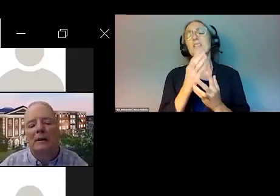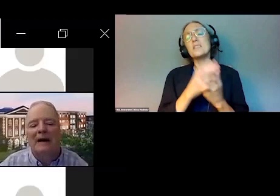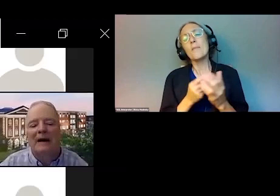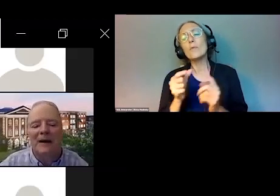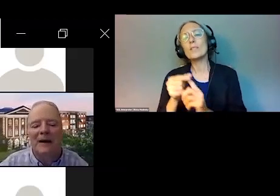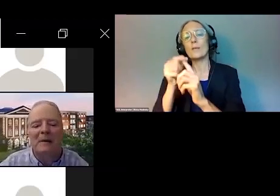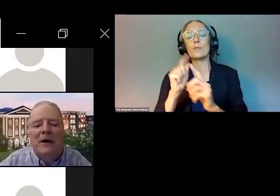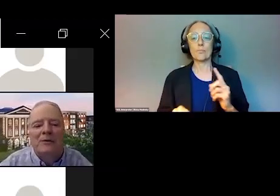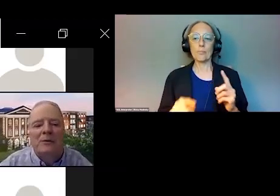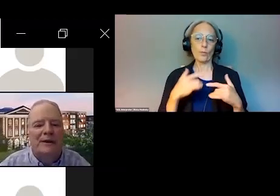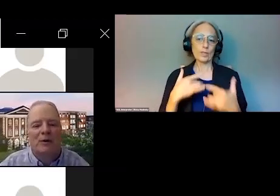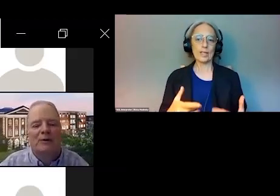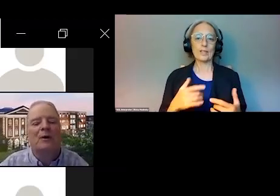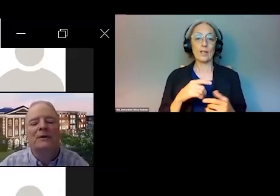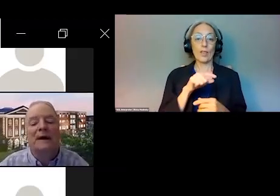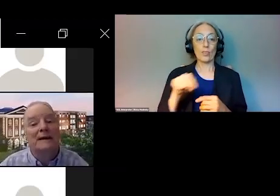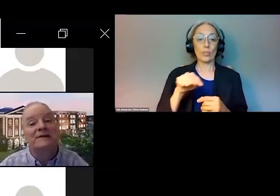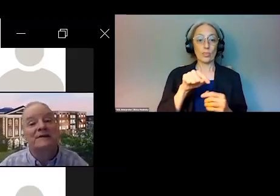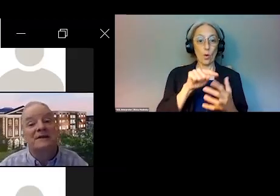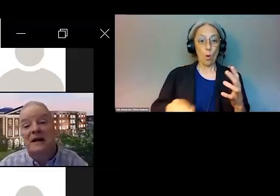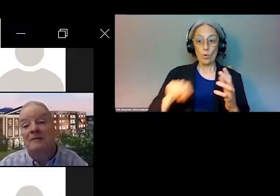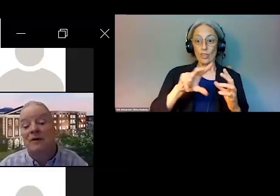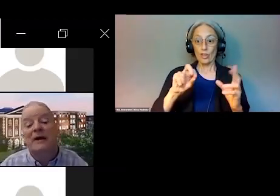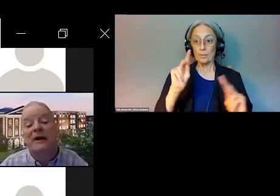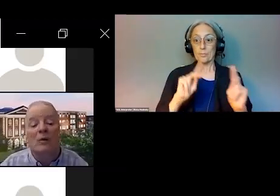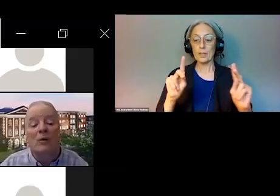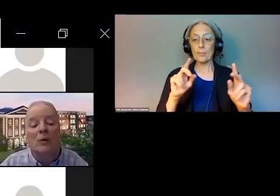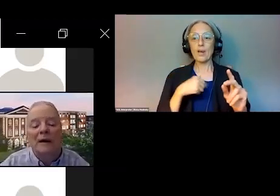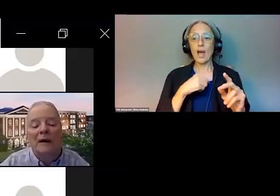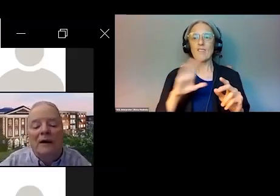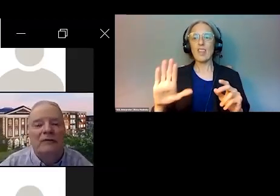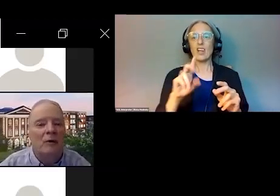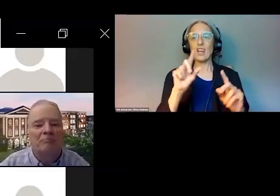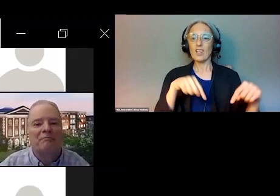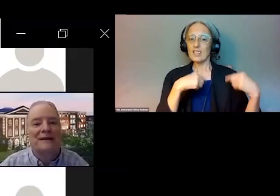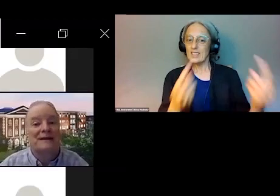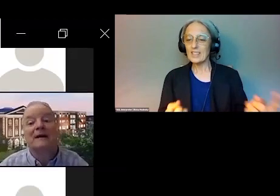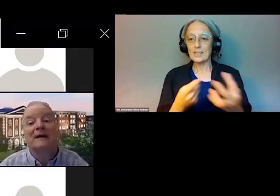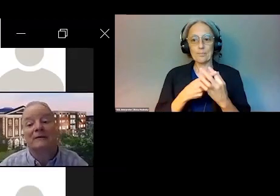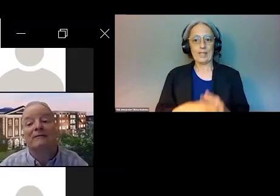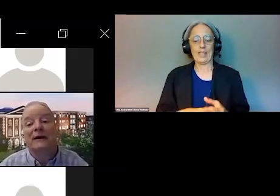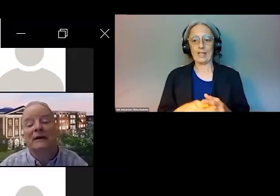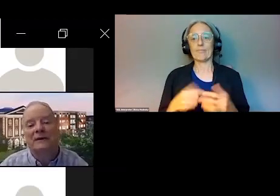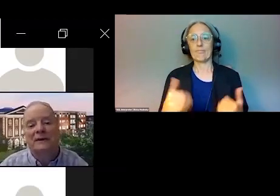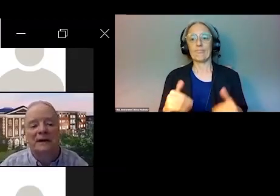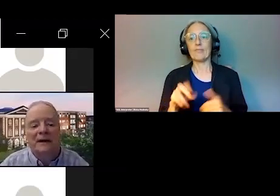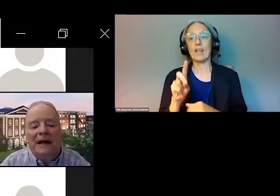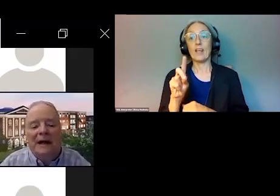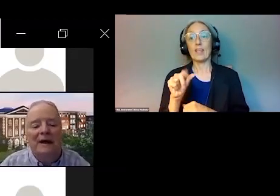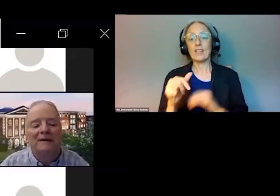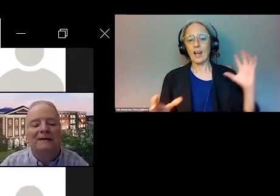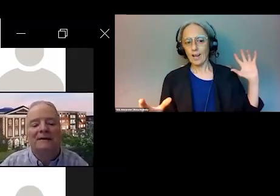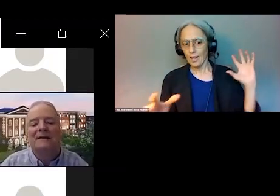all the way back on them to when they were enrolled, and it's the same for every cohort. So the data is very